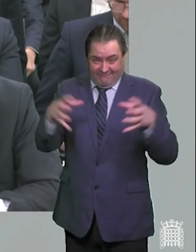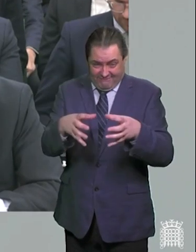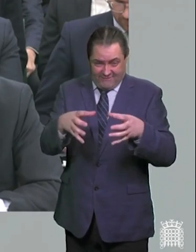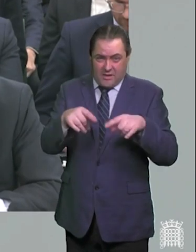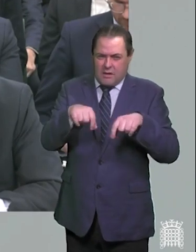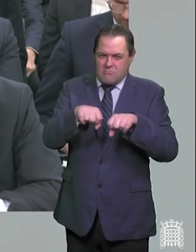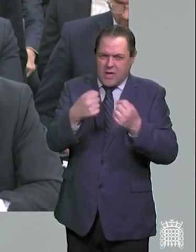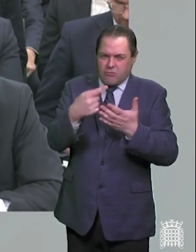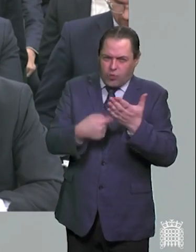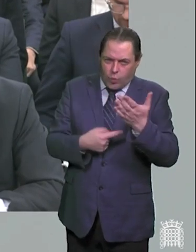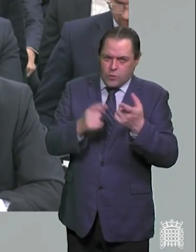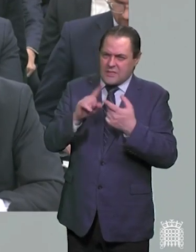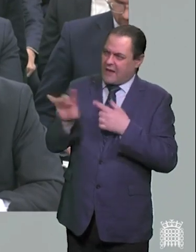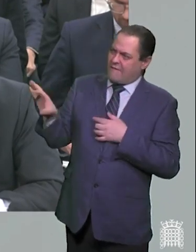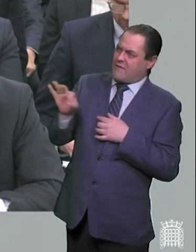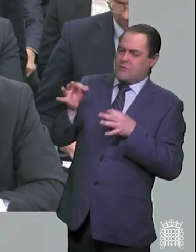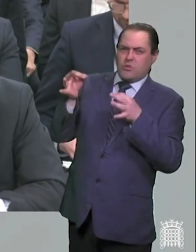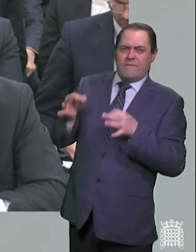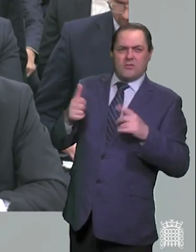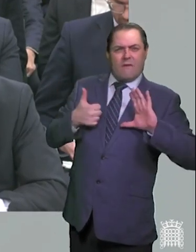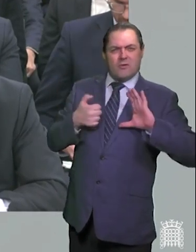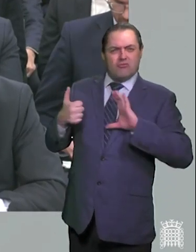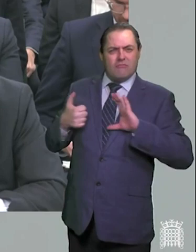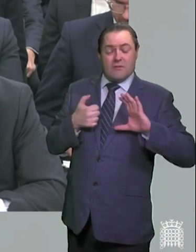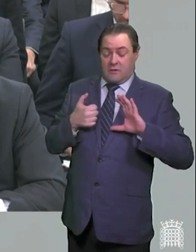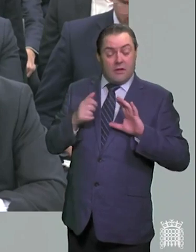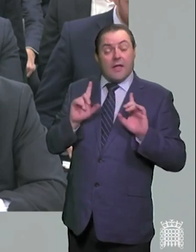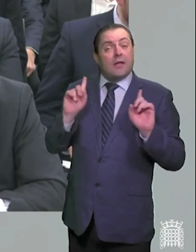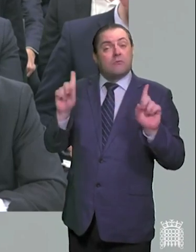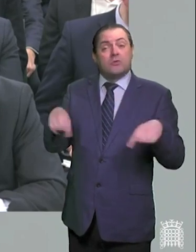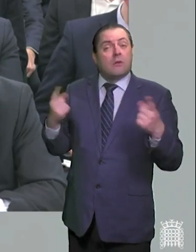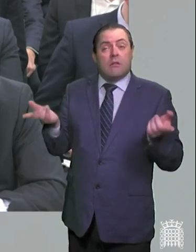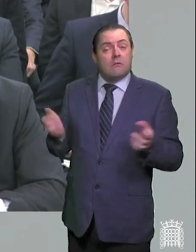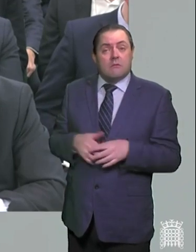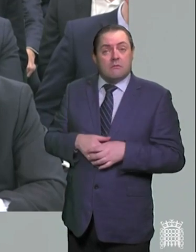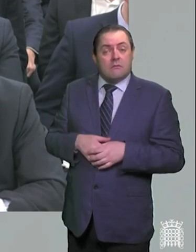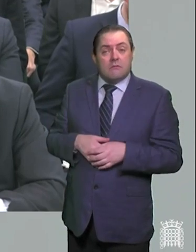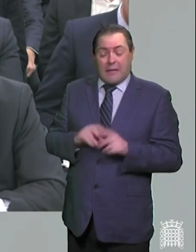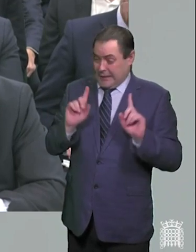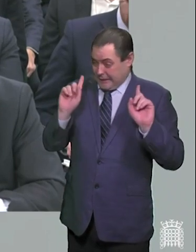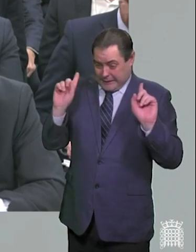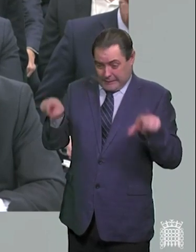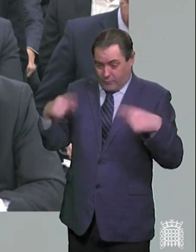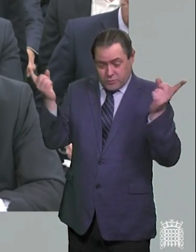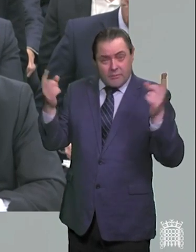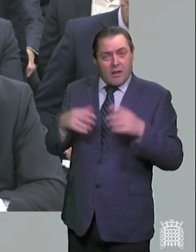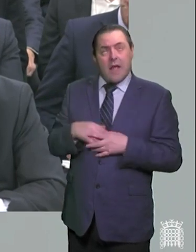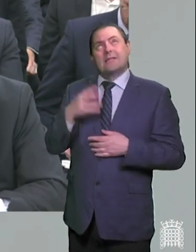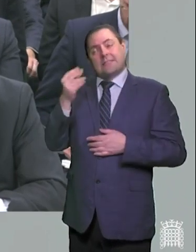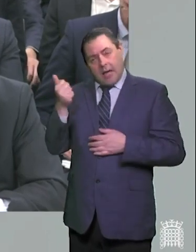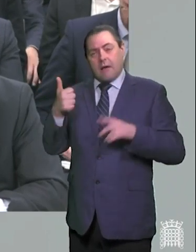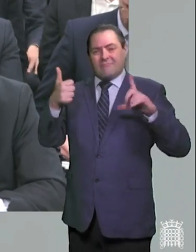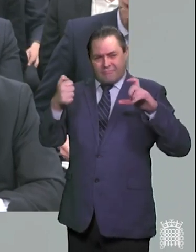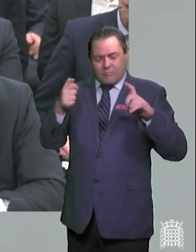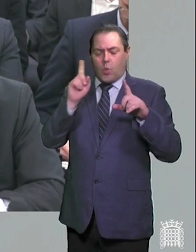official photographer is staggeringly implausible. There are a couple of photos where the event is captured